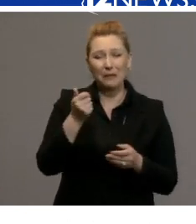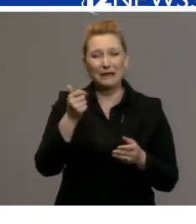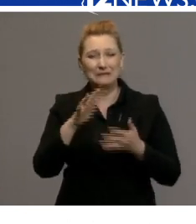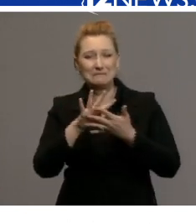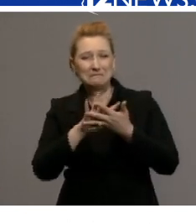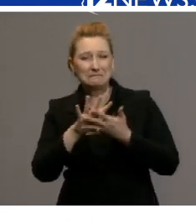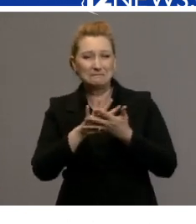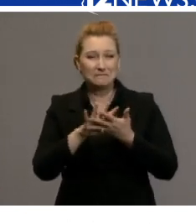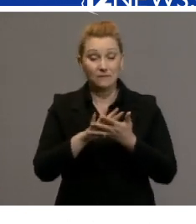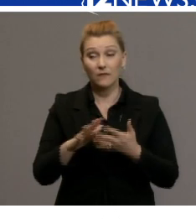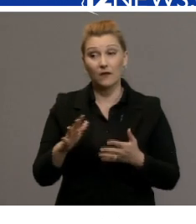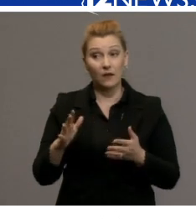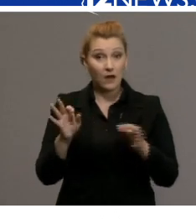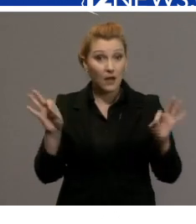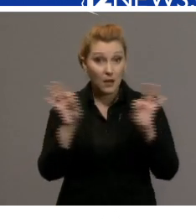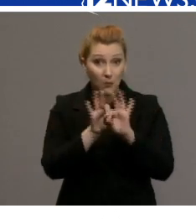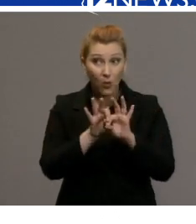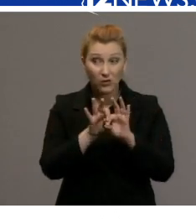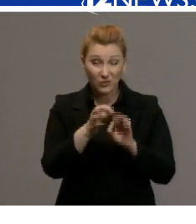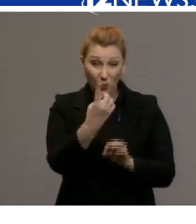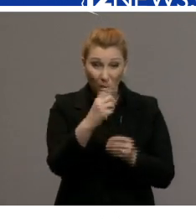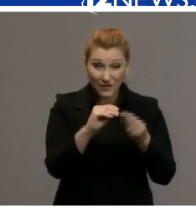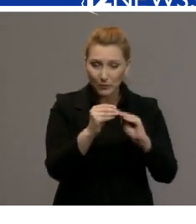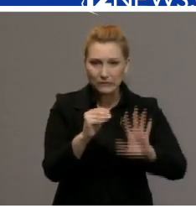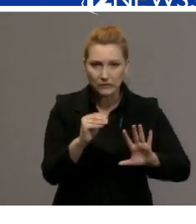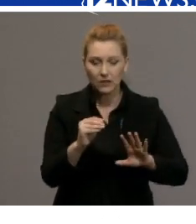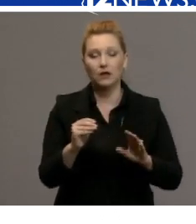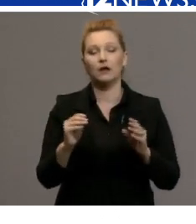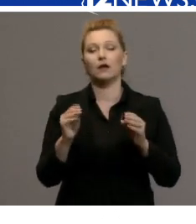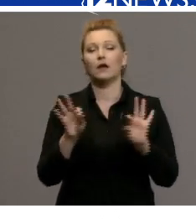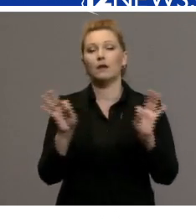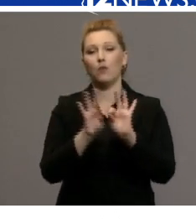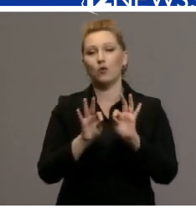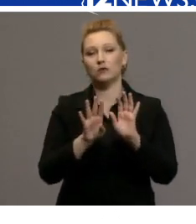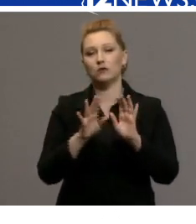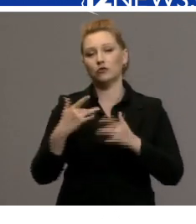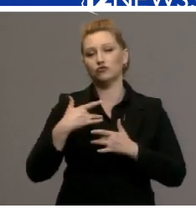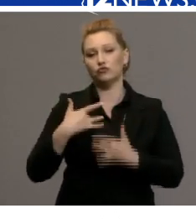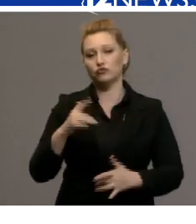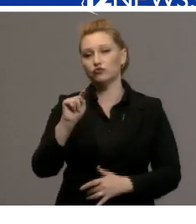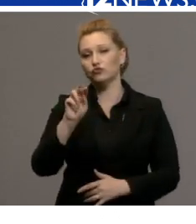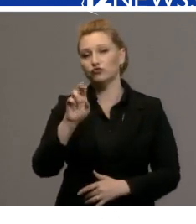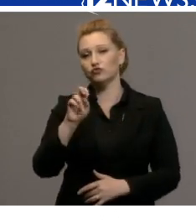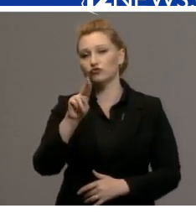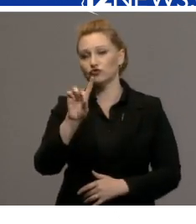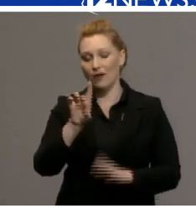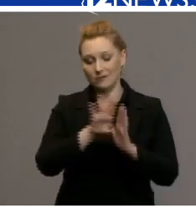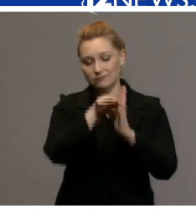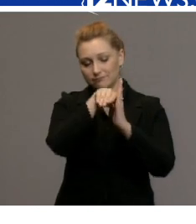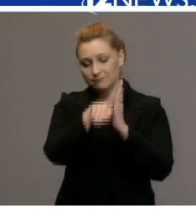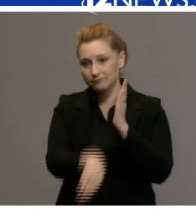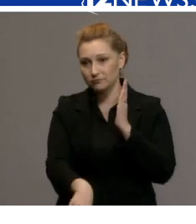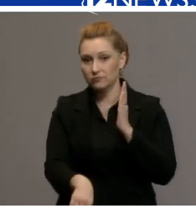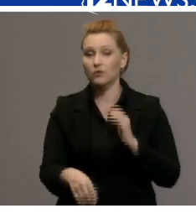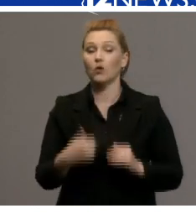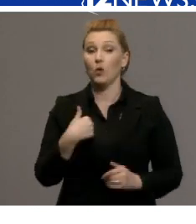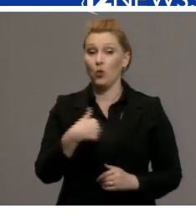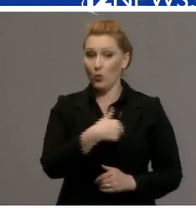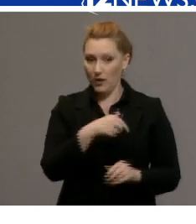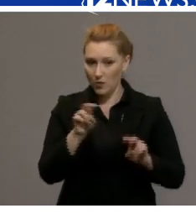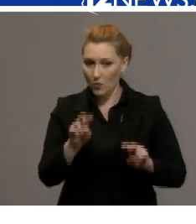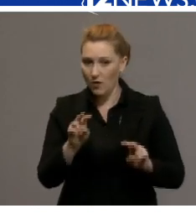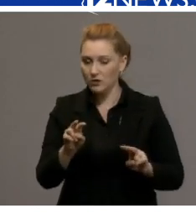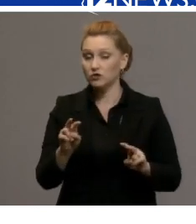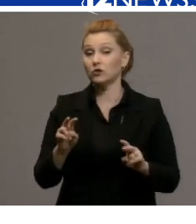weeks. The encouraging thing to us is that the relative percentage of COVID patients has remained relatively